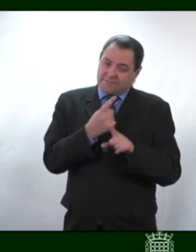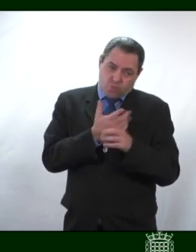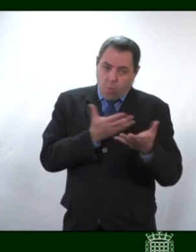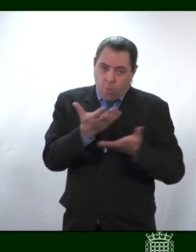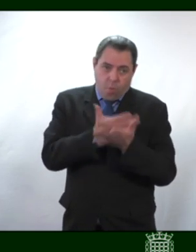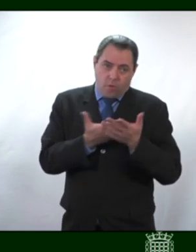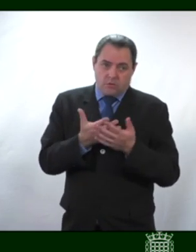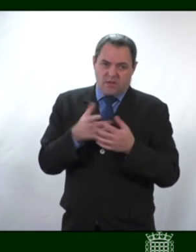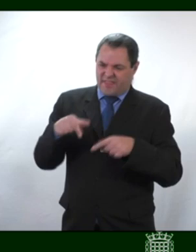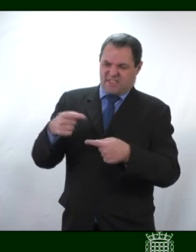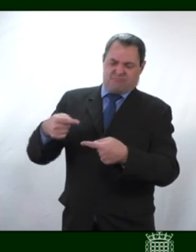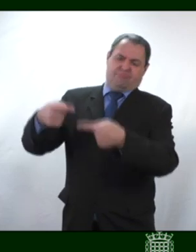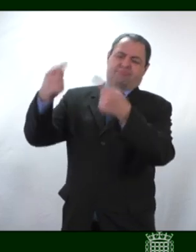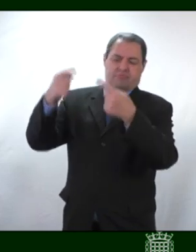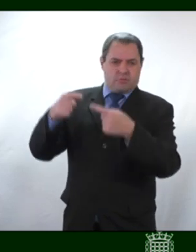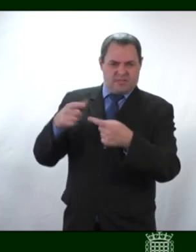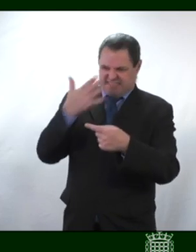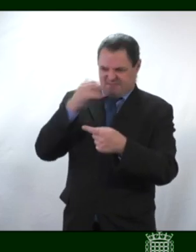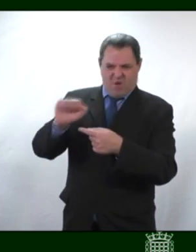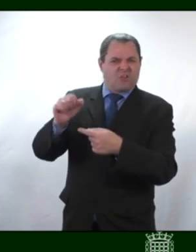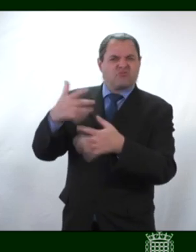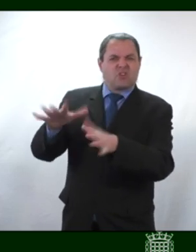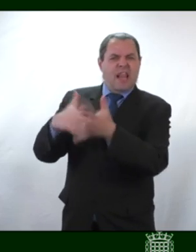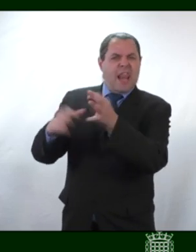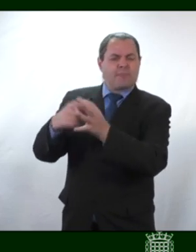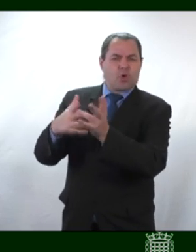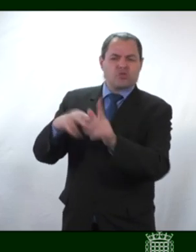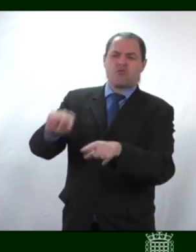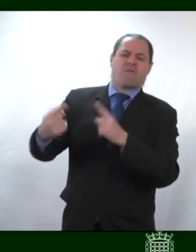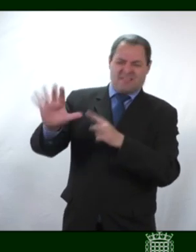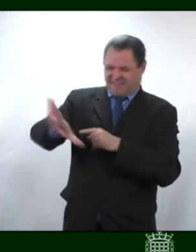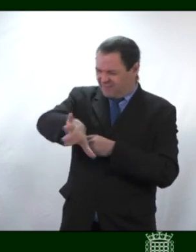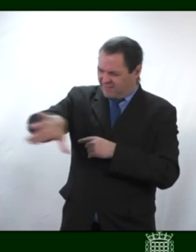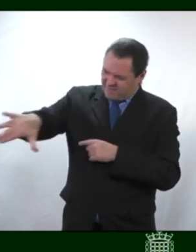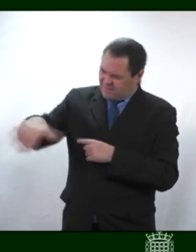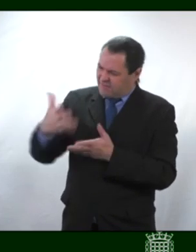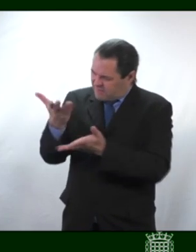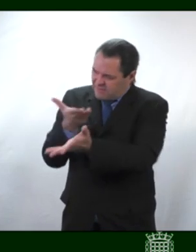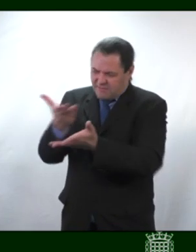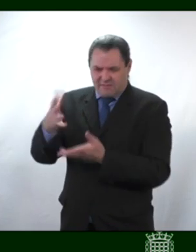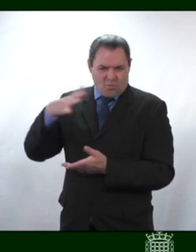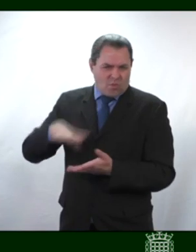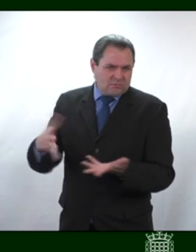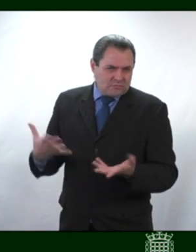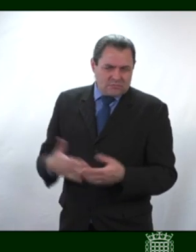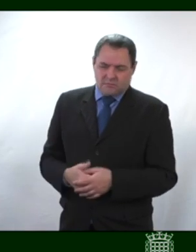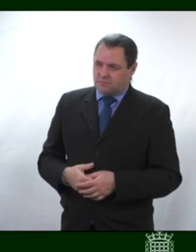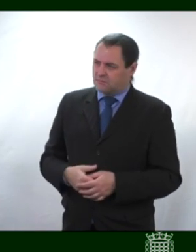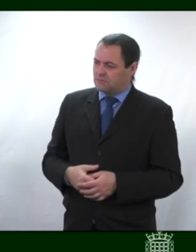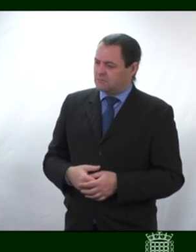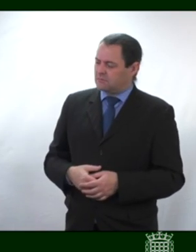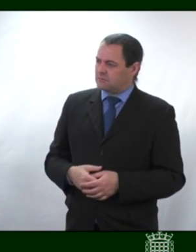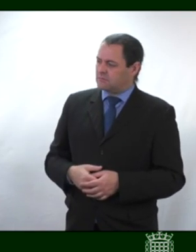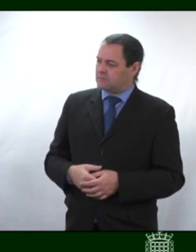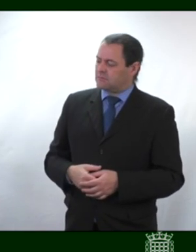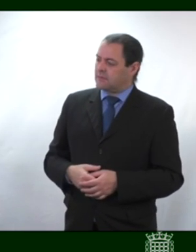haven't involved this sort of party political point scoring, and I would urge that approach from everybody. Anthony Brown. Thank you, Mr. Speaker.